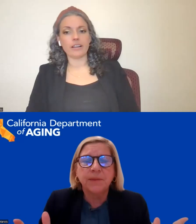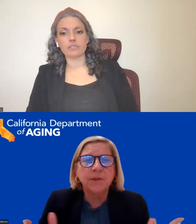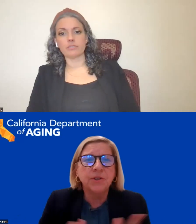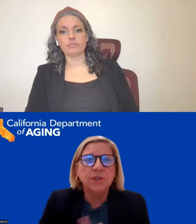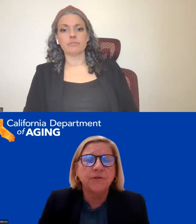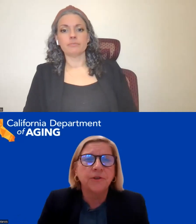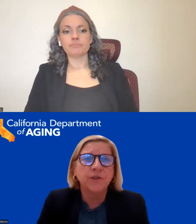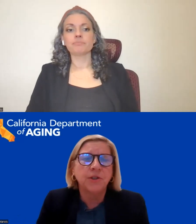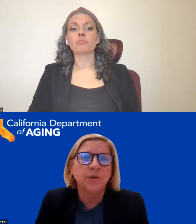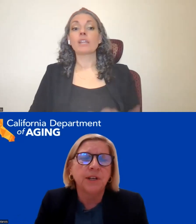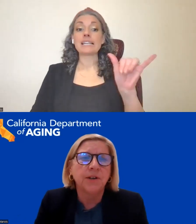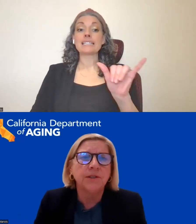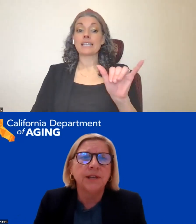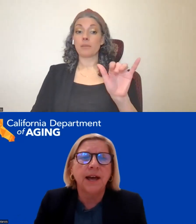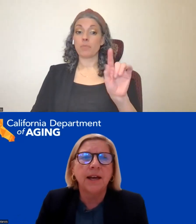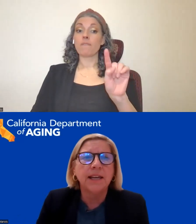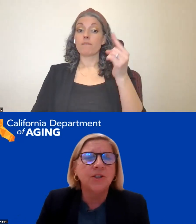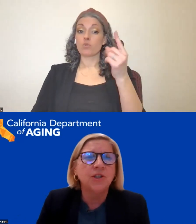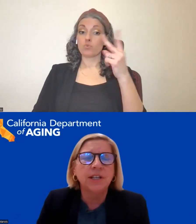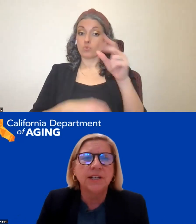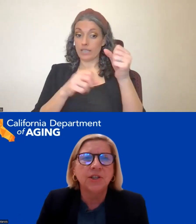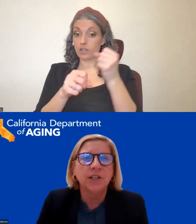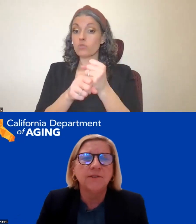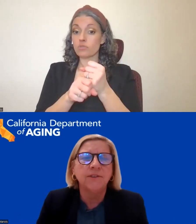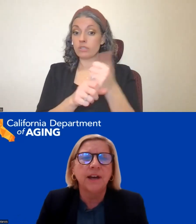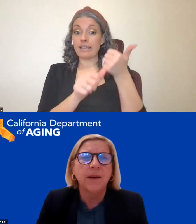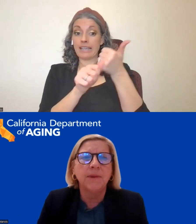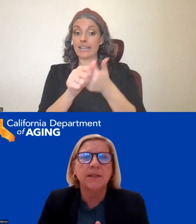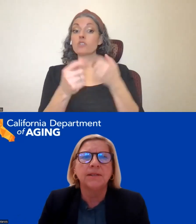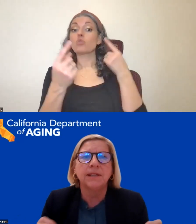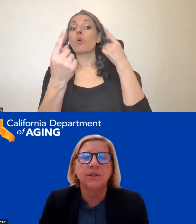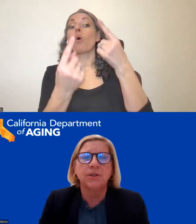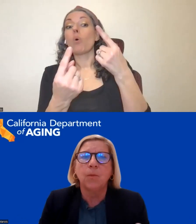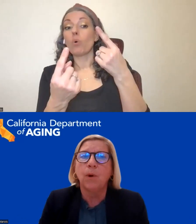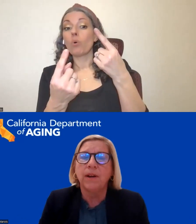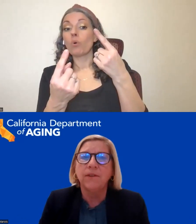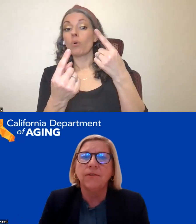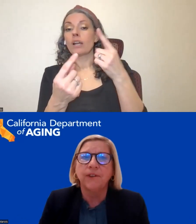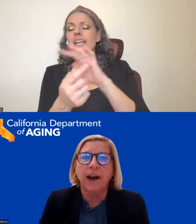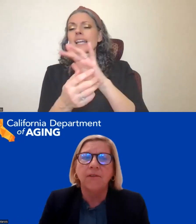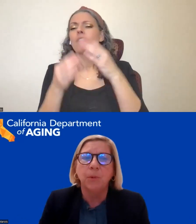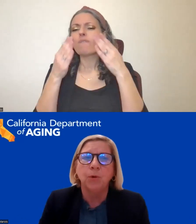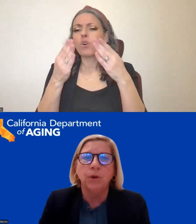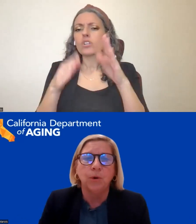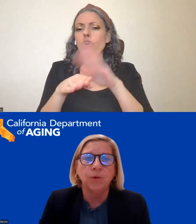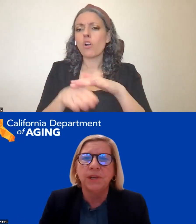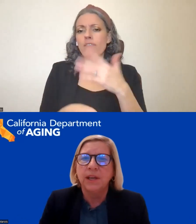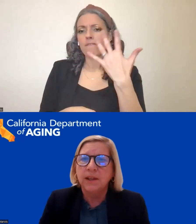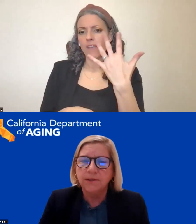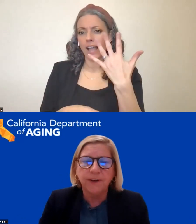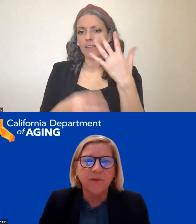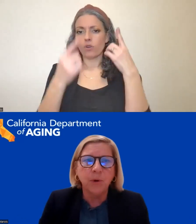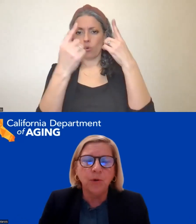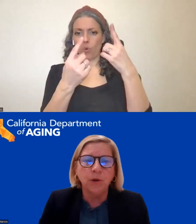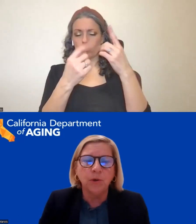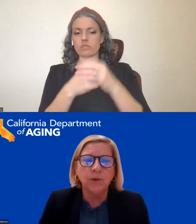So similar to the first 2 years, each initiative is centered on one of the 5 bold goals.